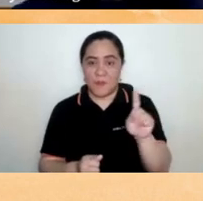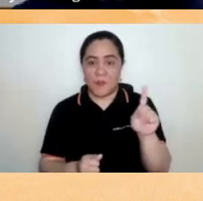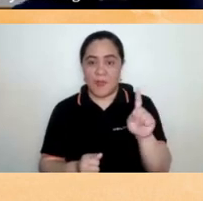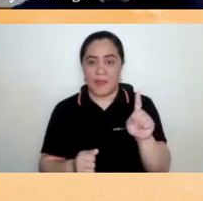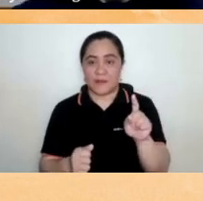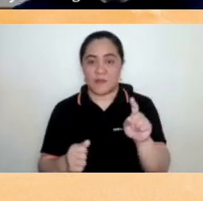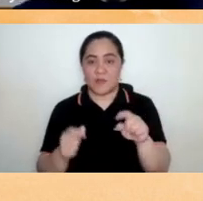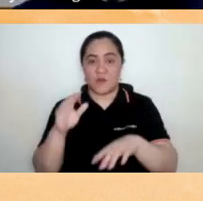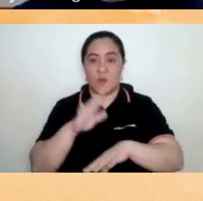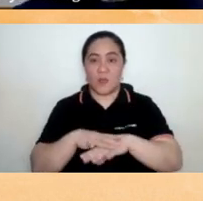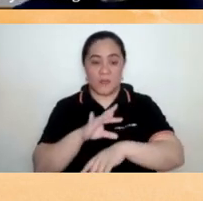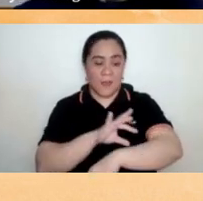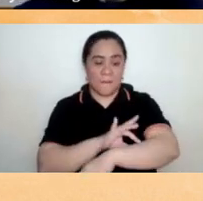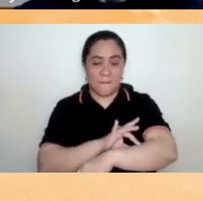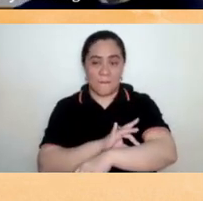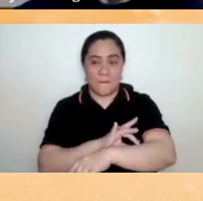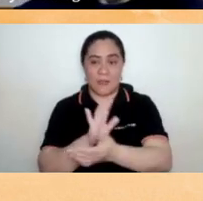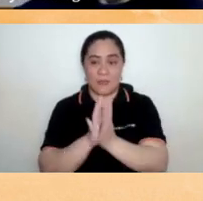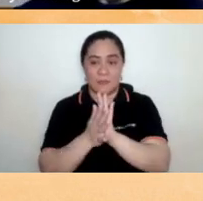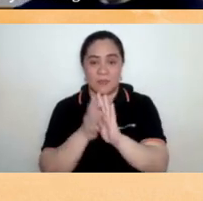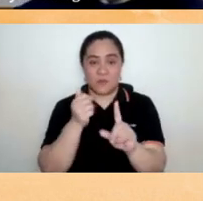usually accompanies the feeling of anxiety.